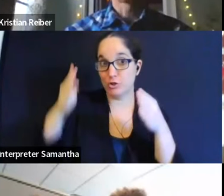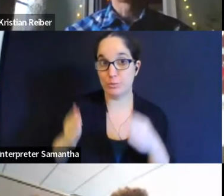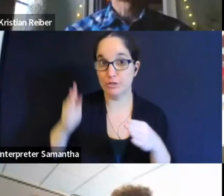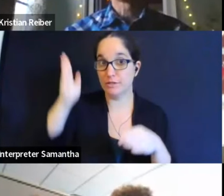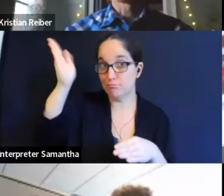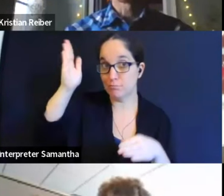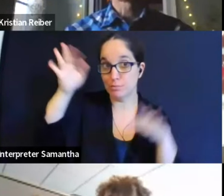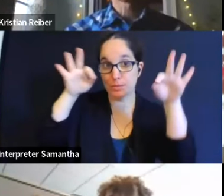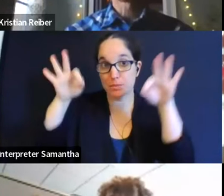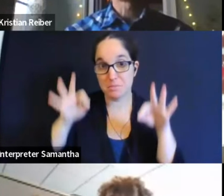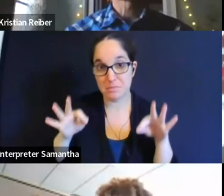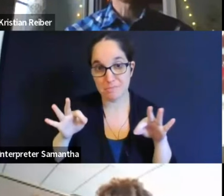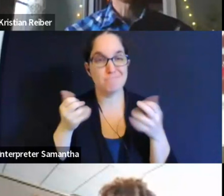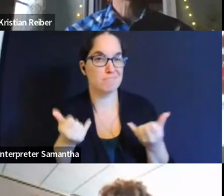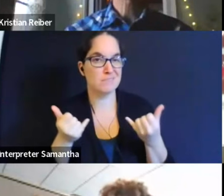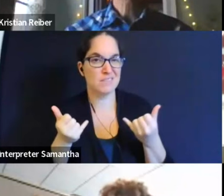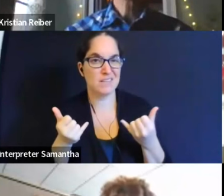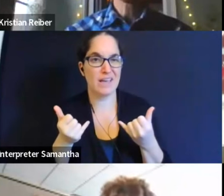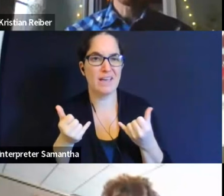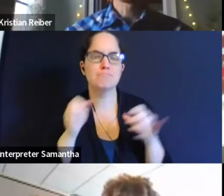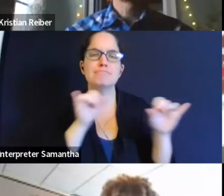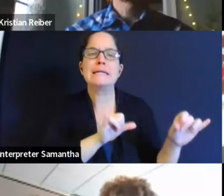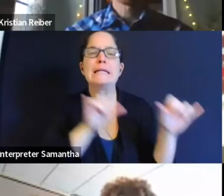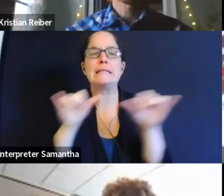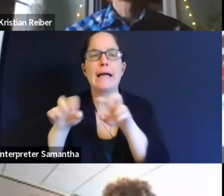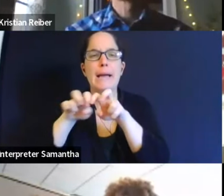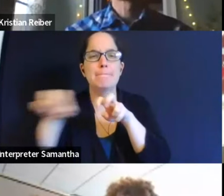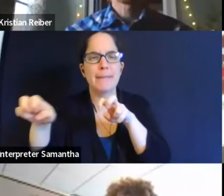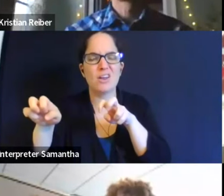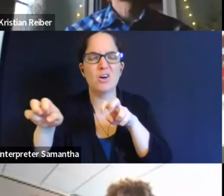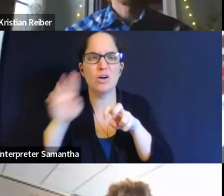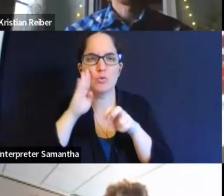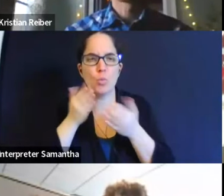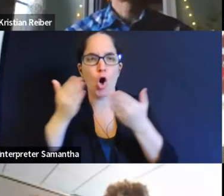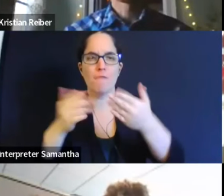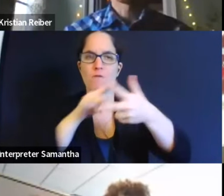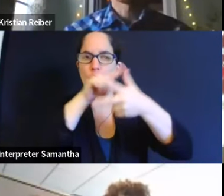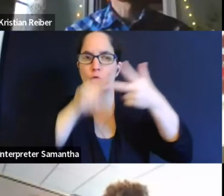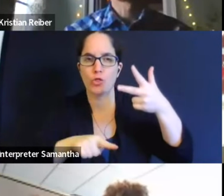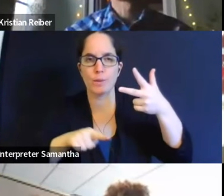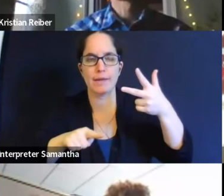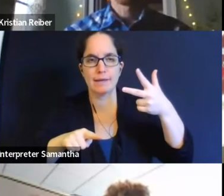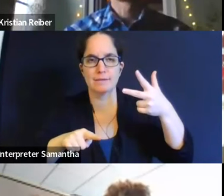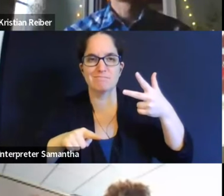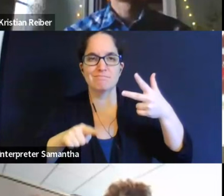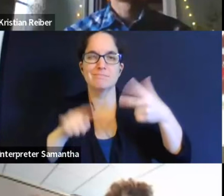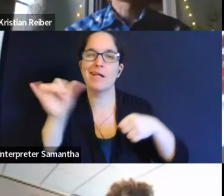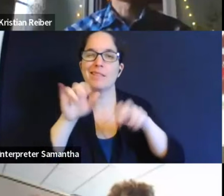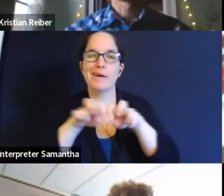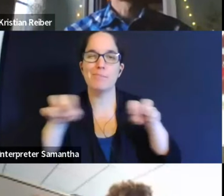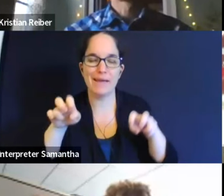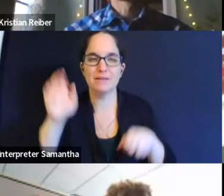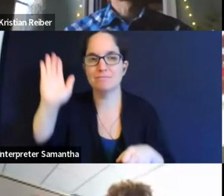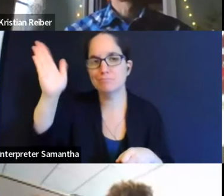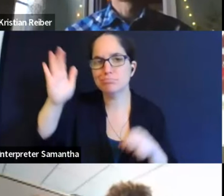kind of going to flow like a panel. We have 3 different presentations for you today, all of which we feel are very